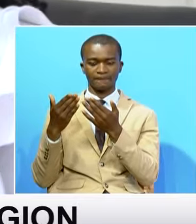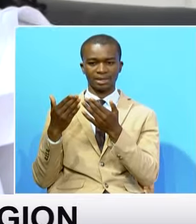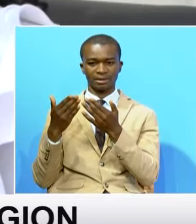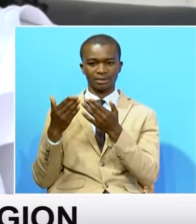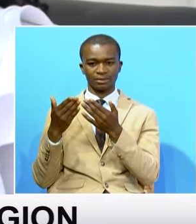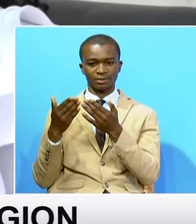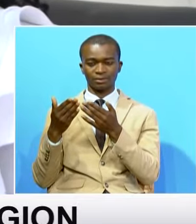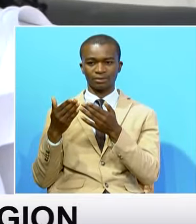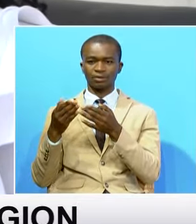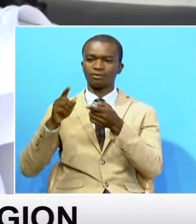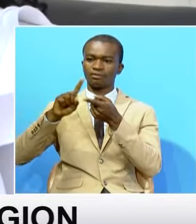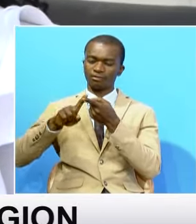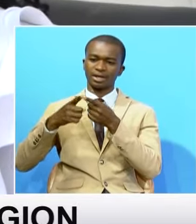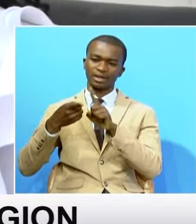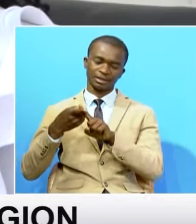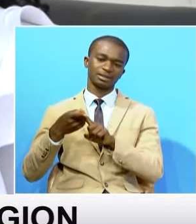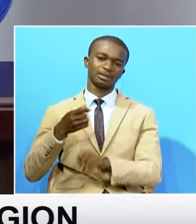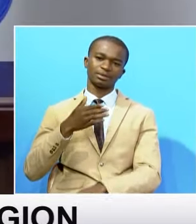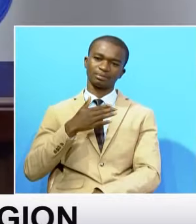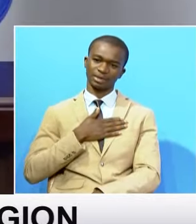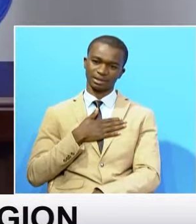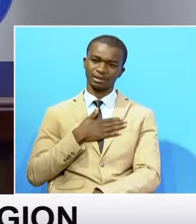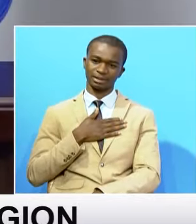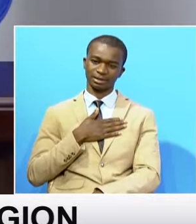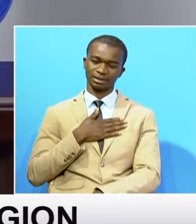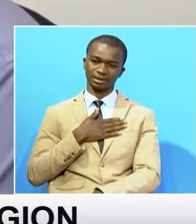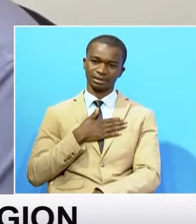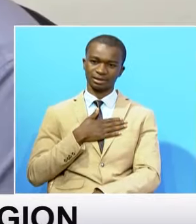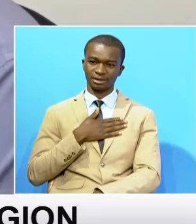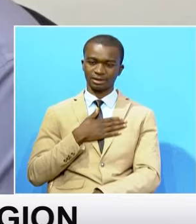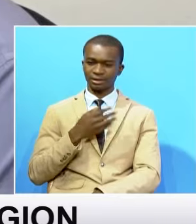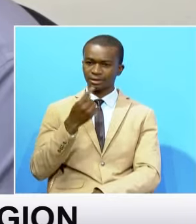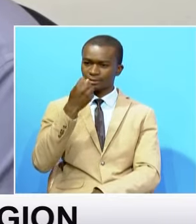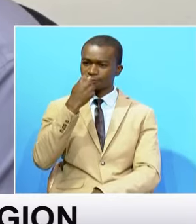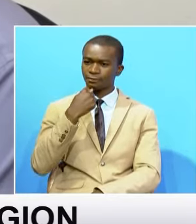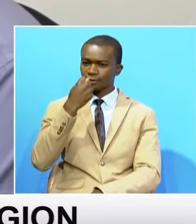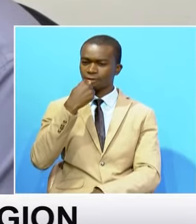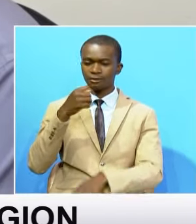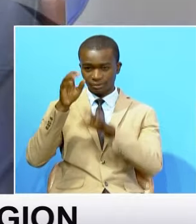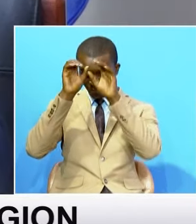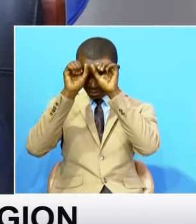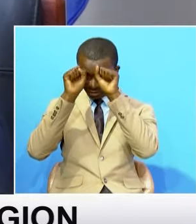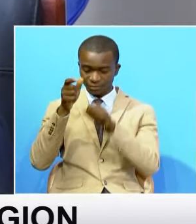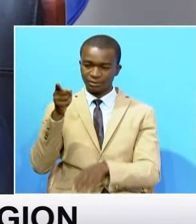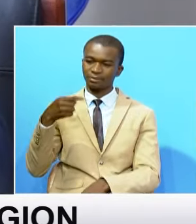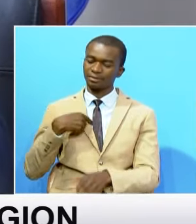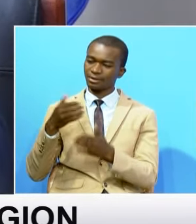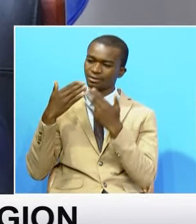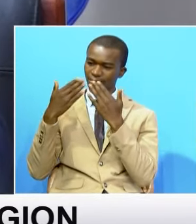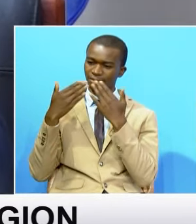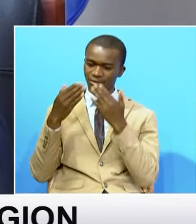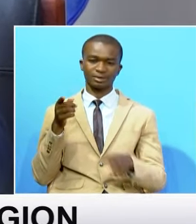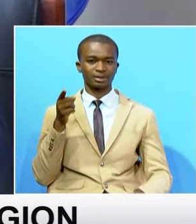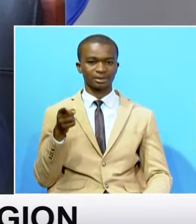colleagues in the organ, you the colleagues in the organ troika, during the year. I take this opportunity to reaffirm